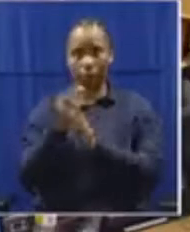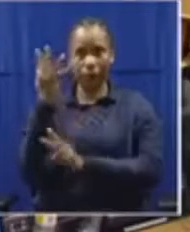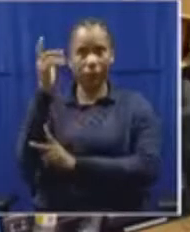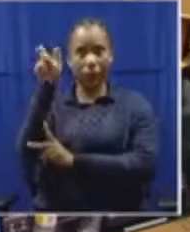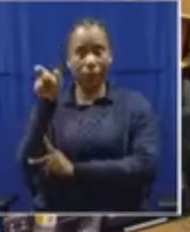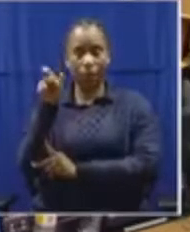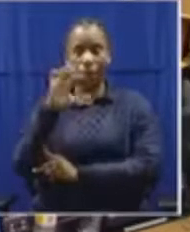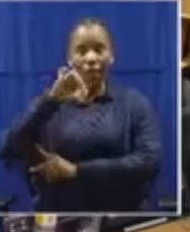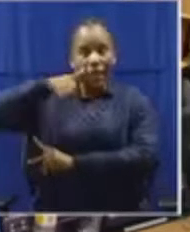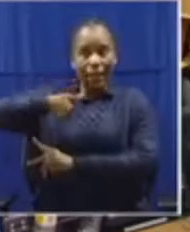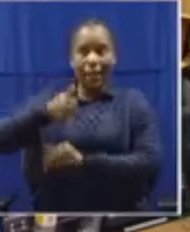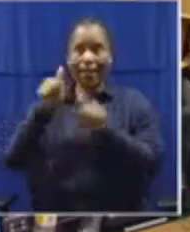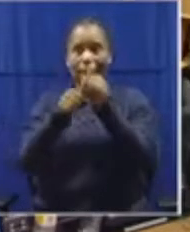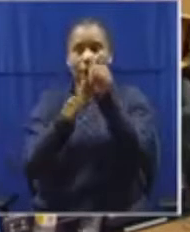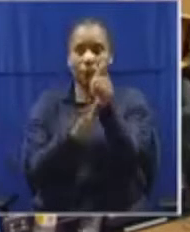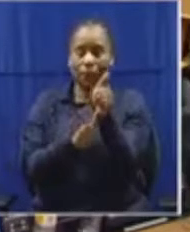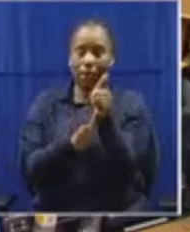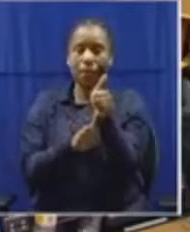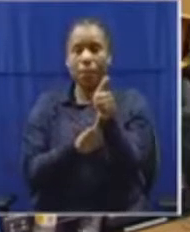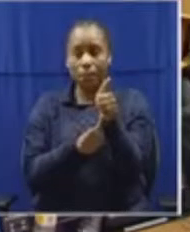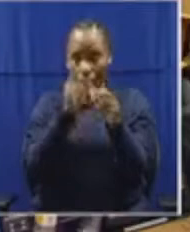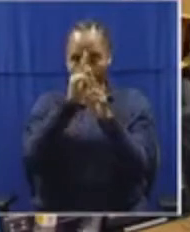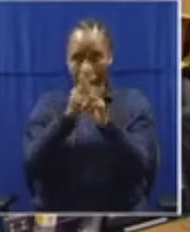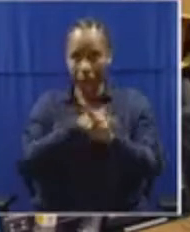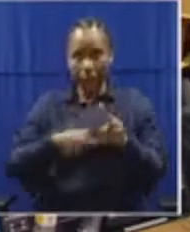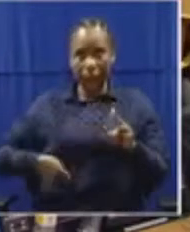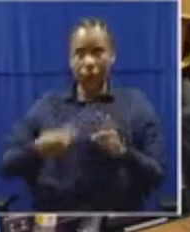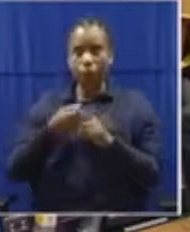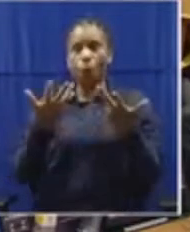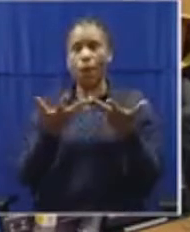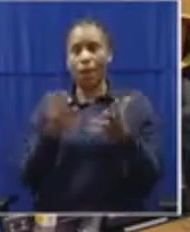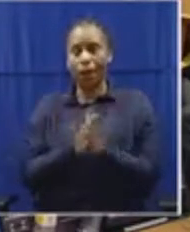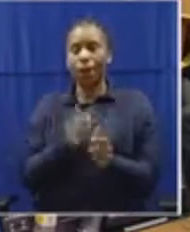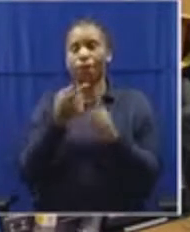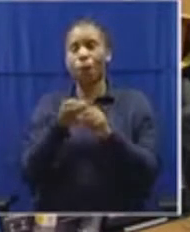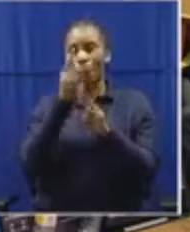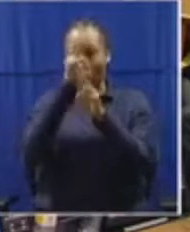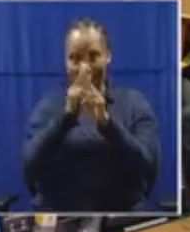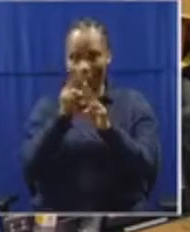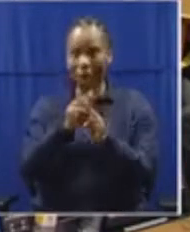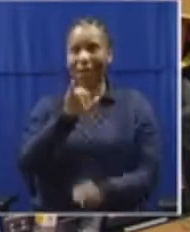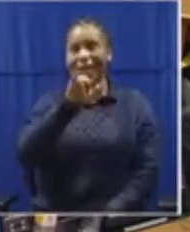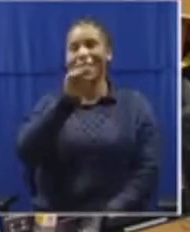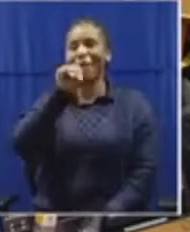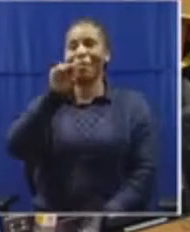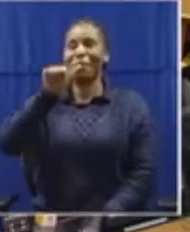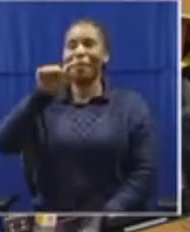supplementary, Honorable President, comes from the Honorable Sheikh Imam.